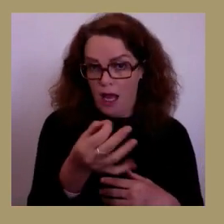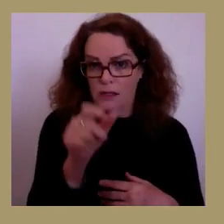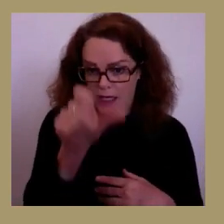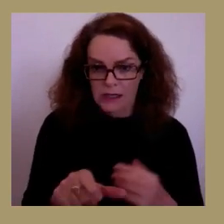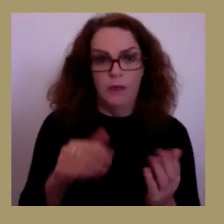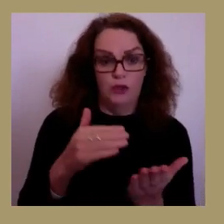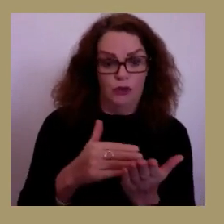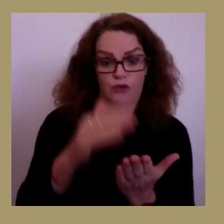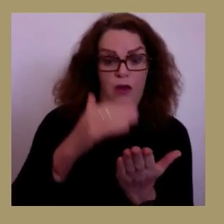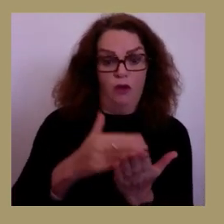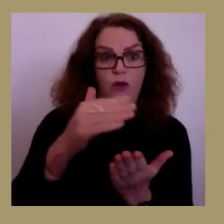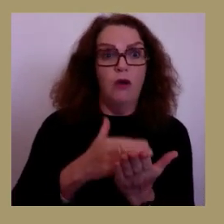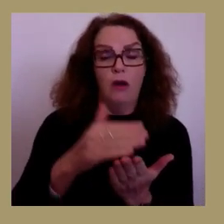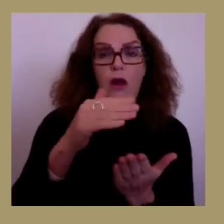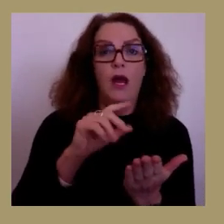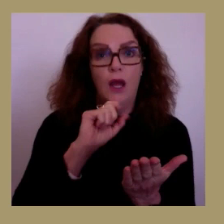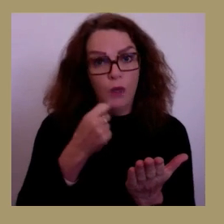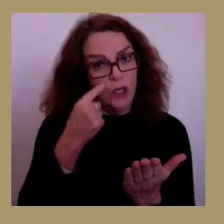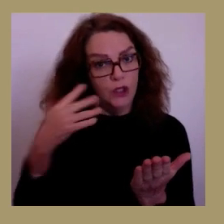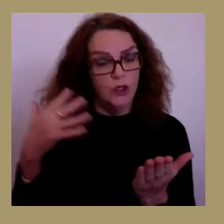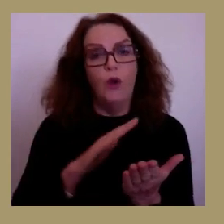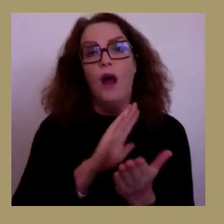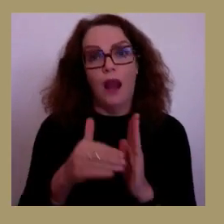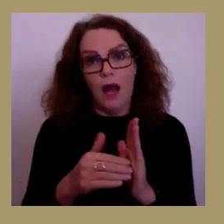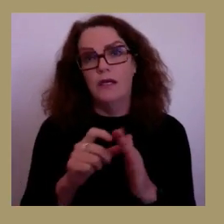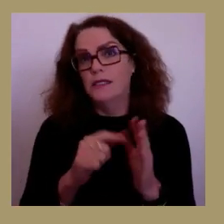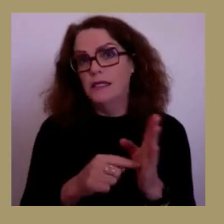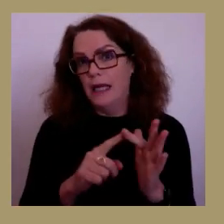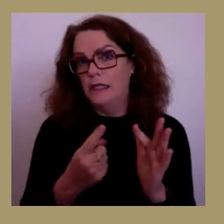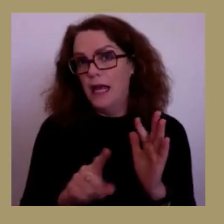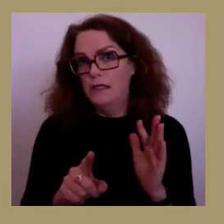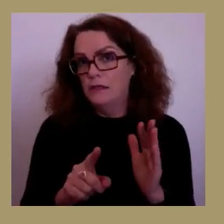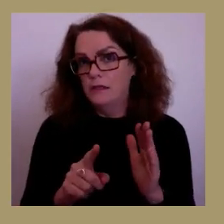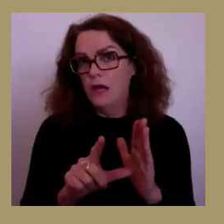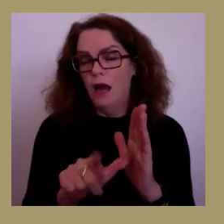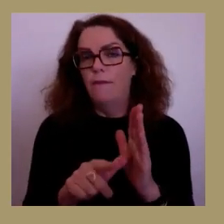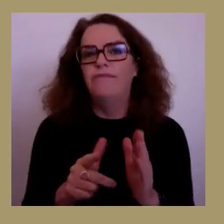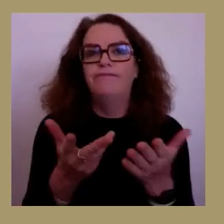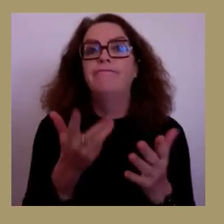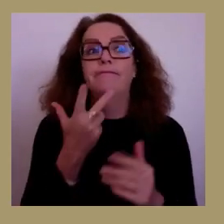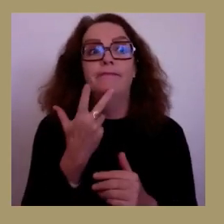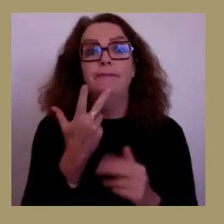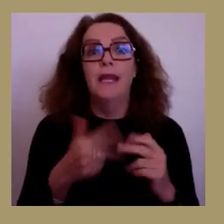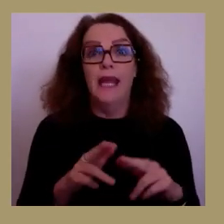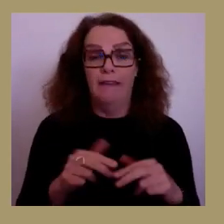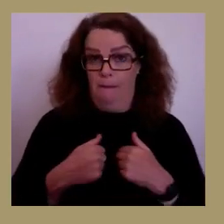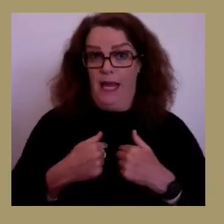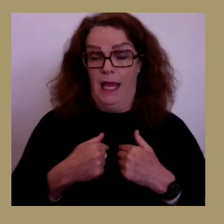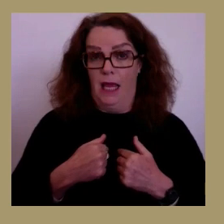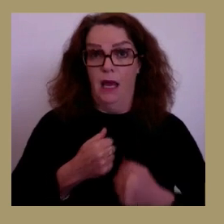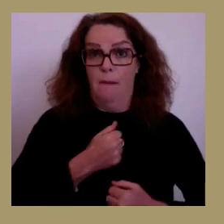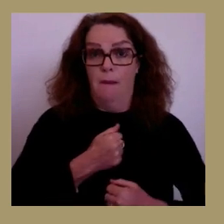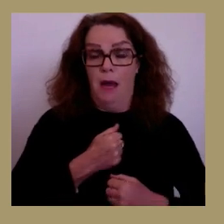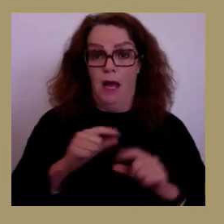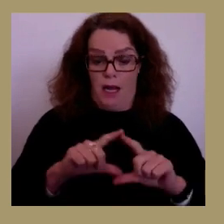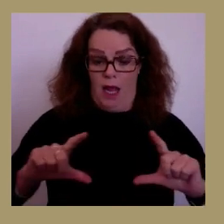last refresh date and time within this particular format. So say, for example, on my seniors card within my